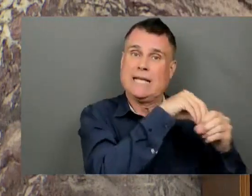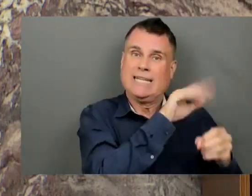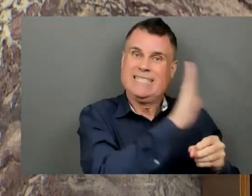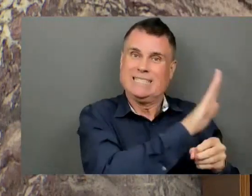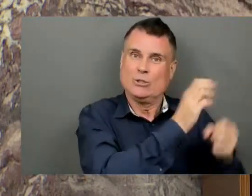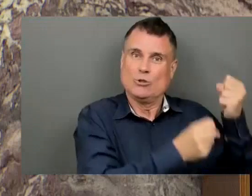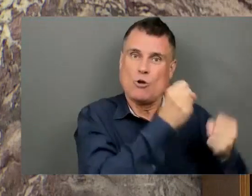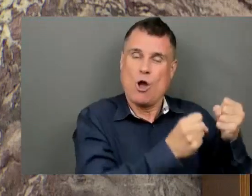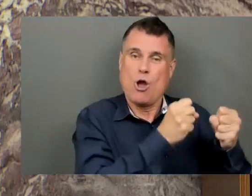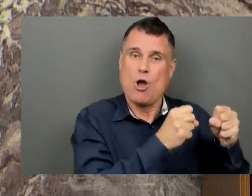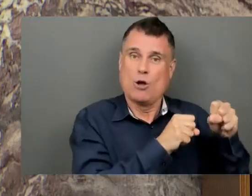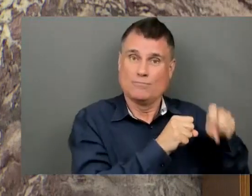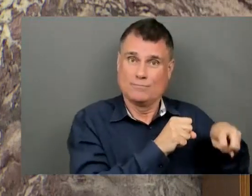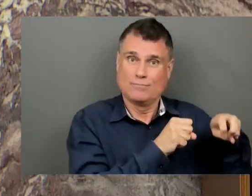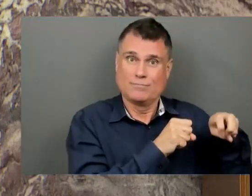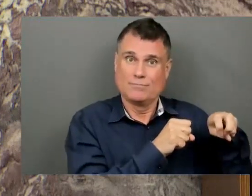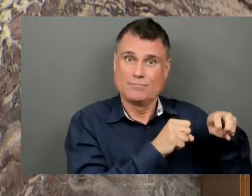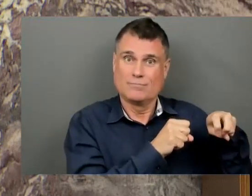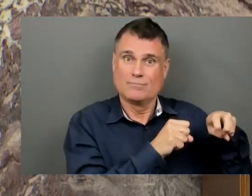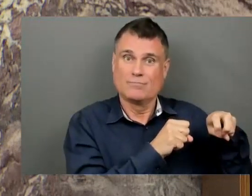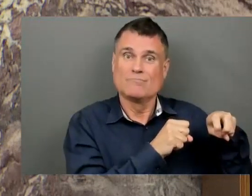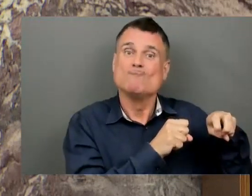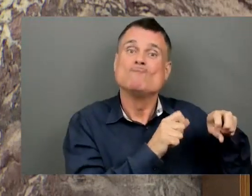2.5 hours.